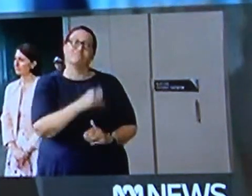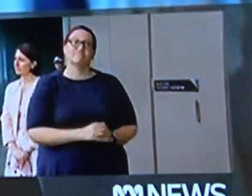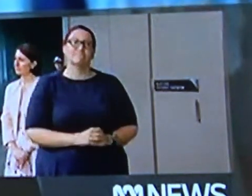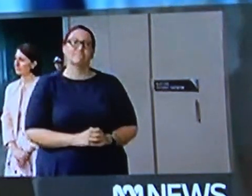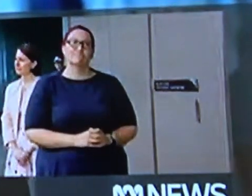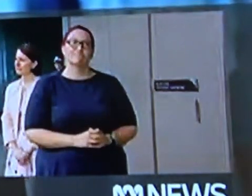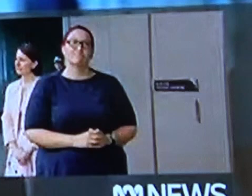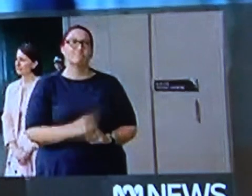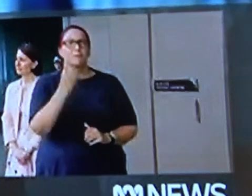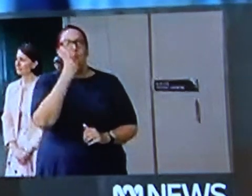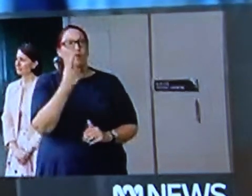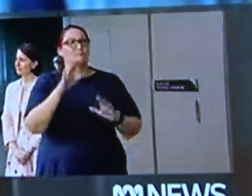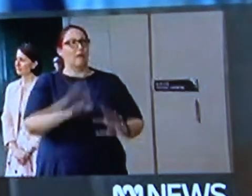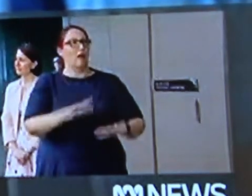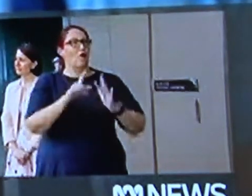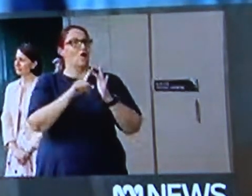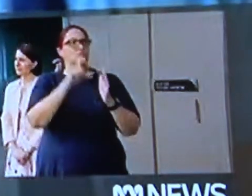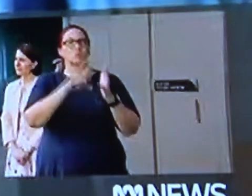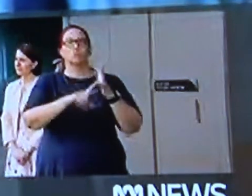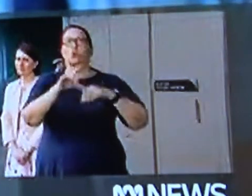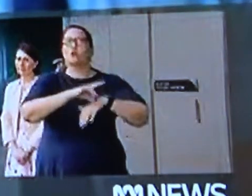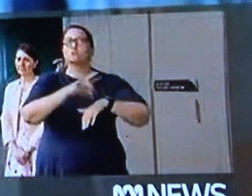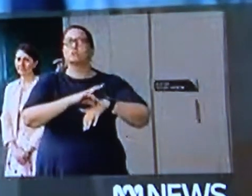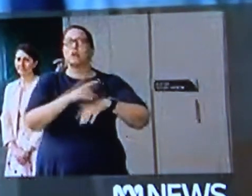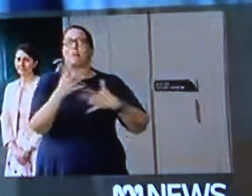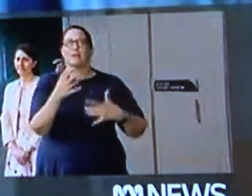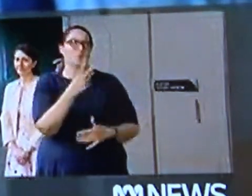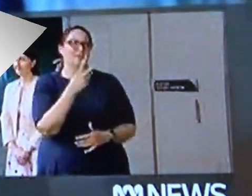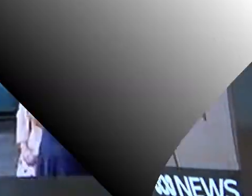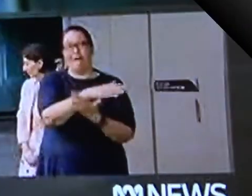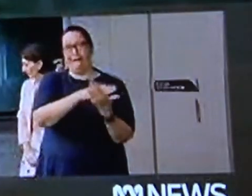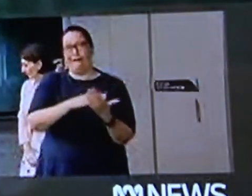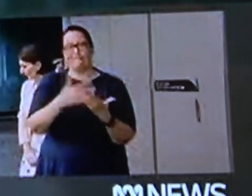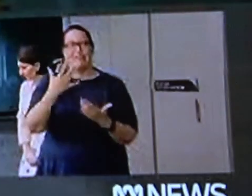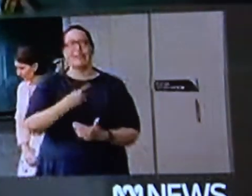and of those 26, 13 have required ventilators. Thank you, Premier.